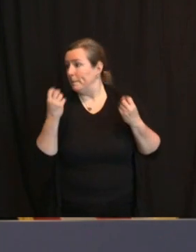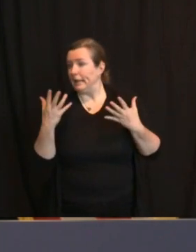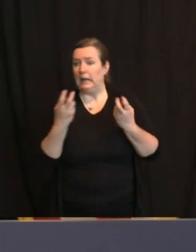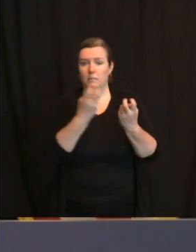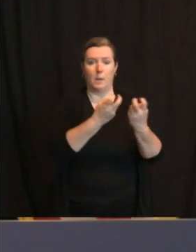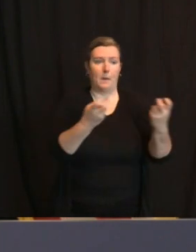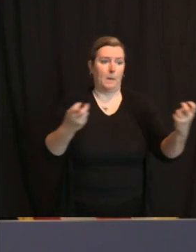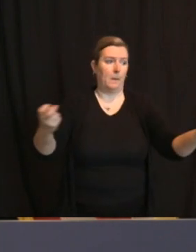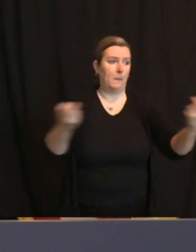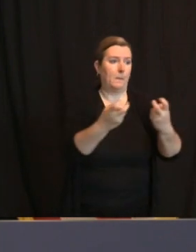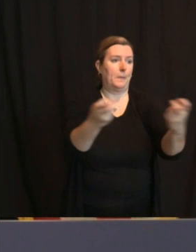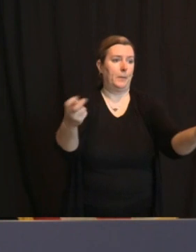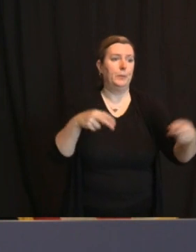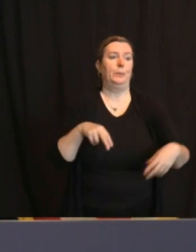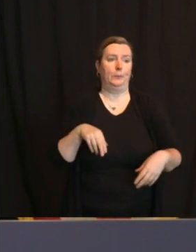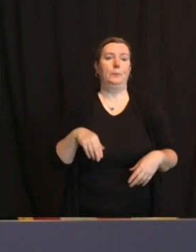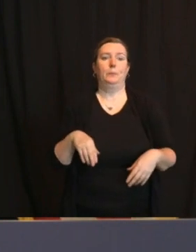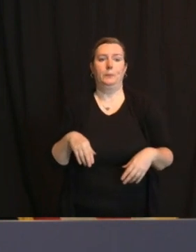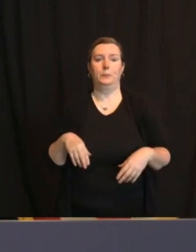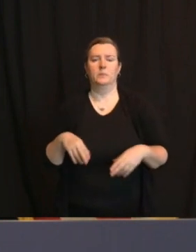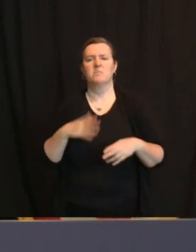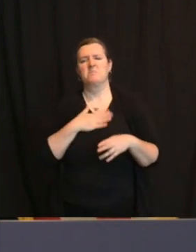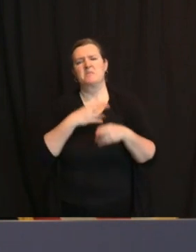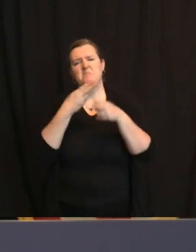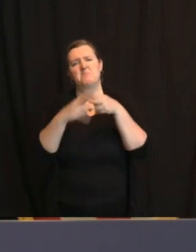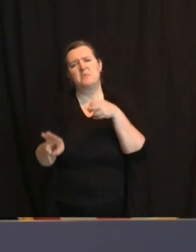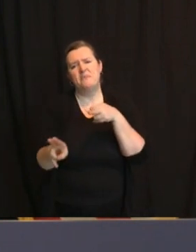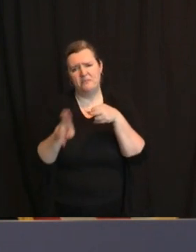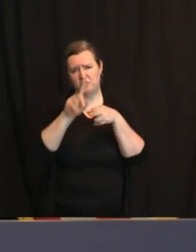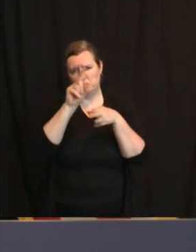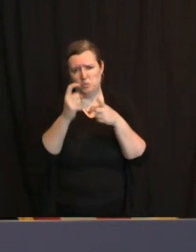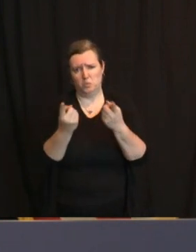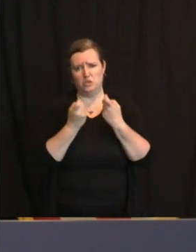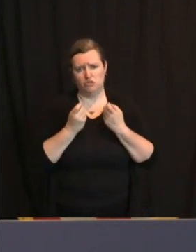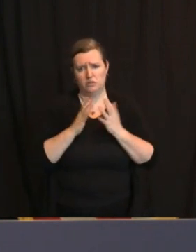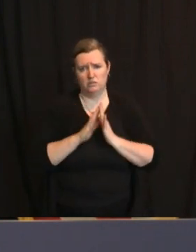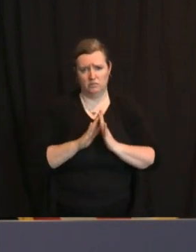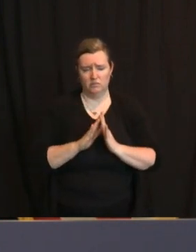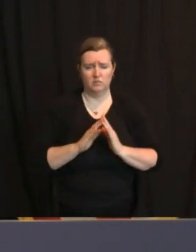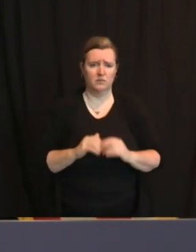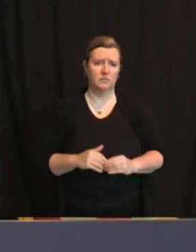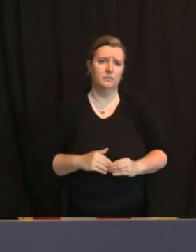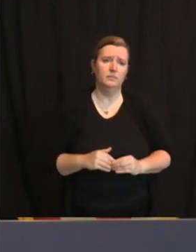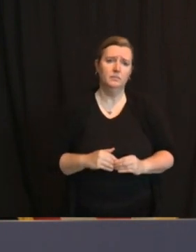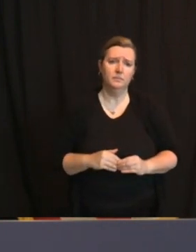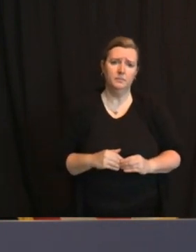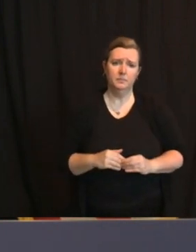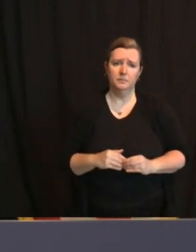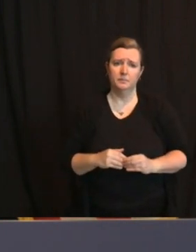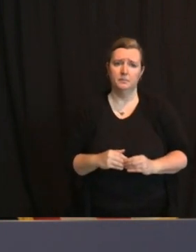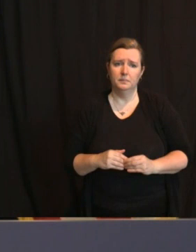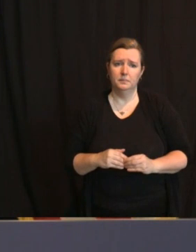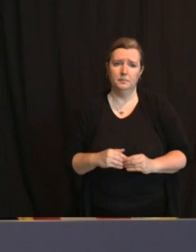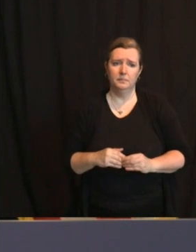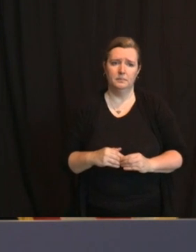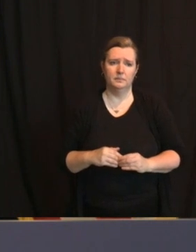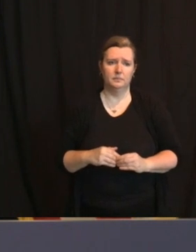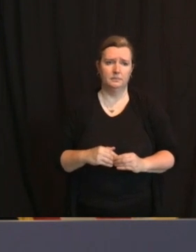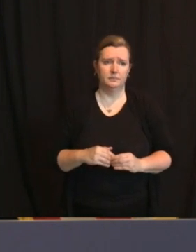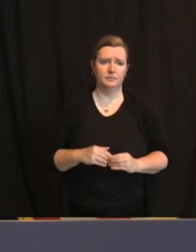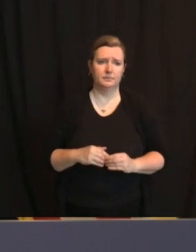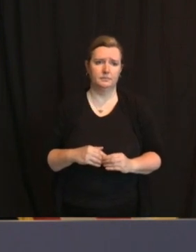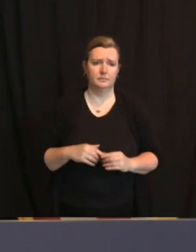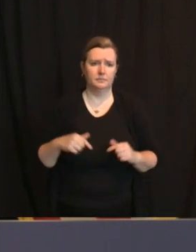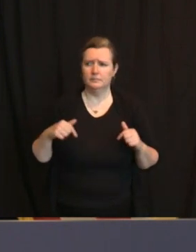example. Please keep these brief and short. We will be here. Where's Danny? I lost